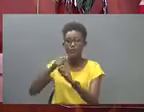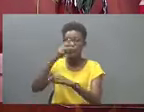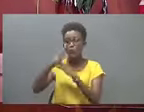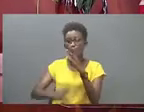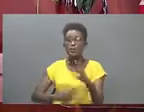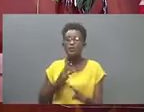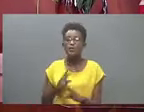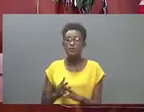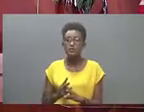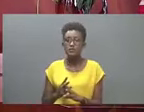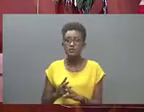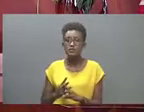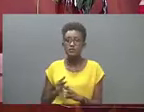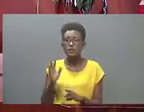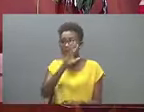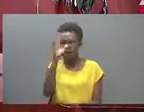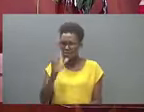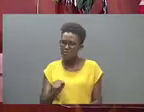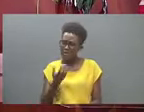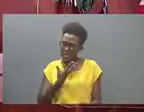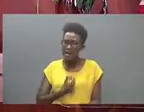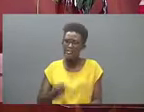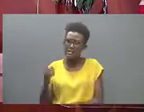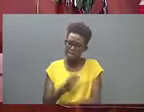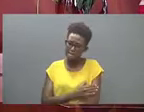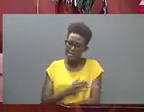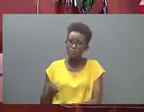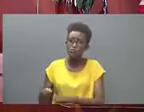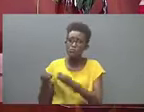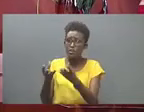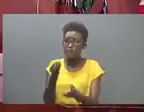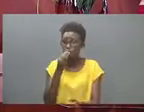has the capacity to feed the world.